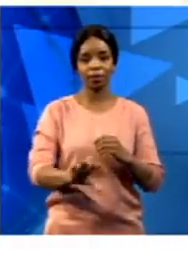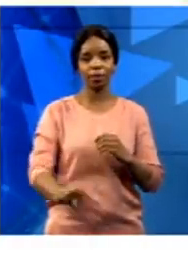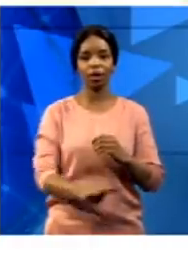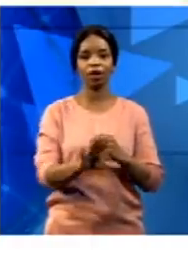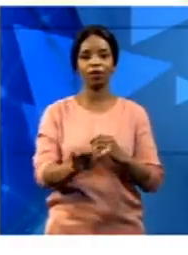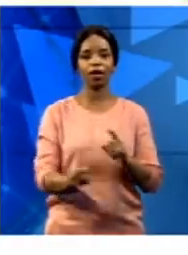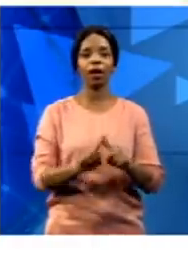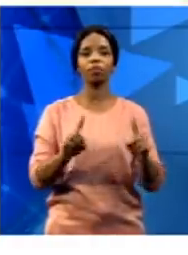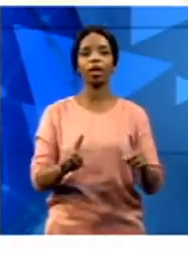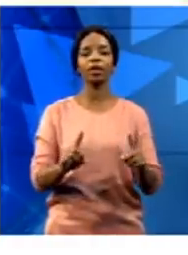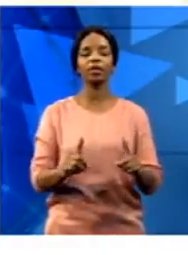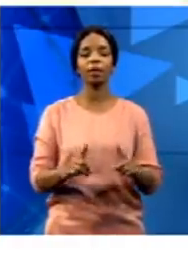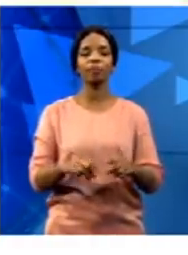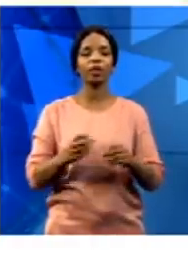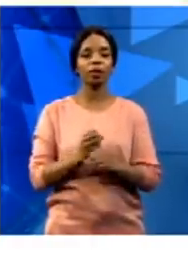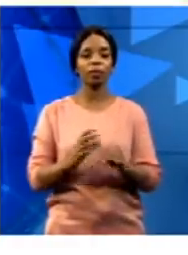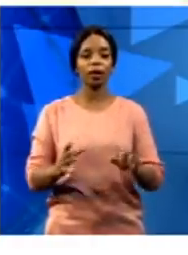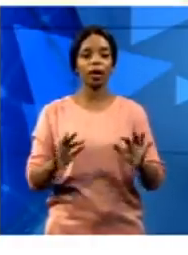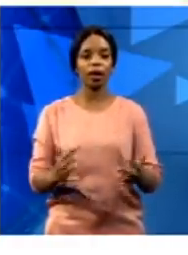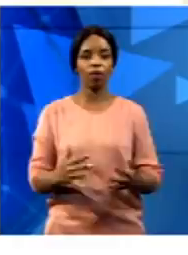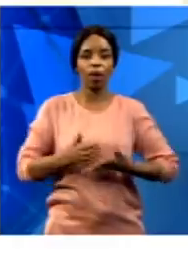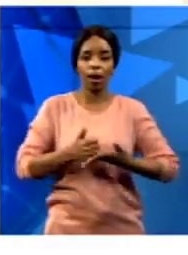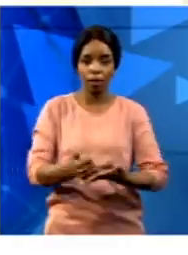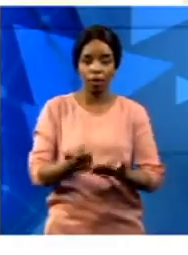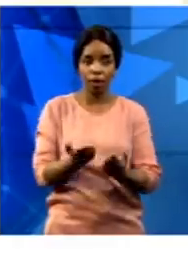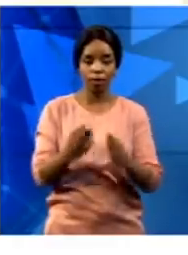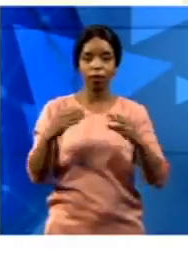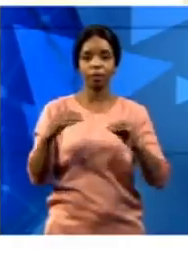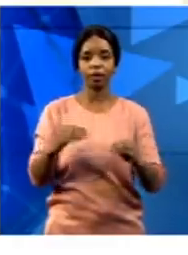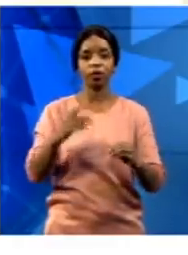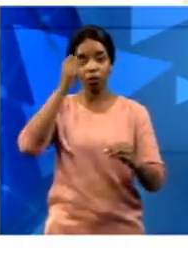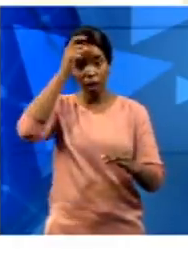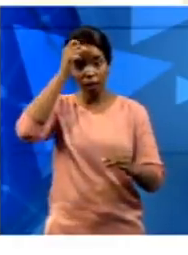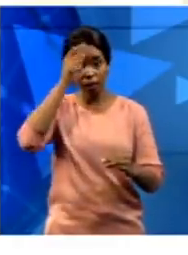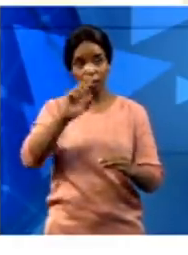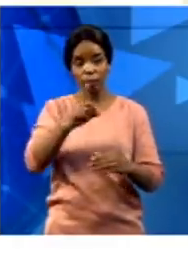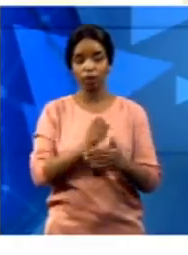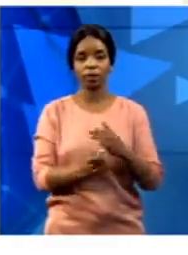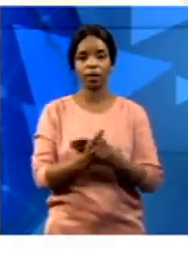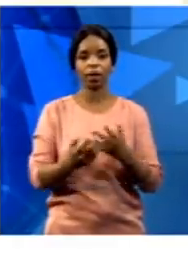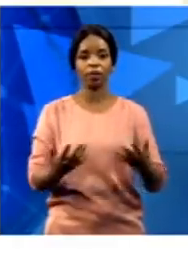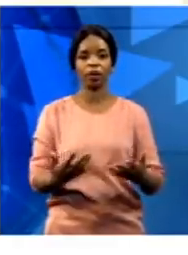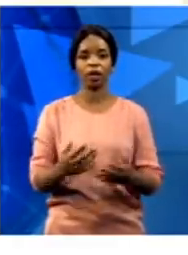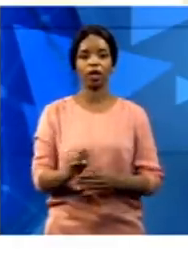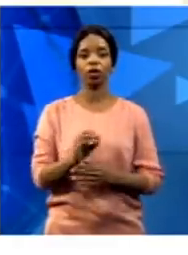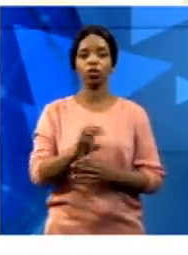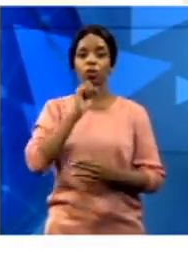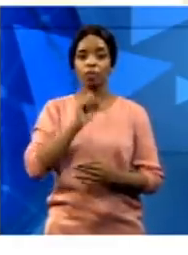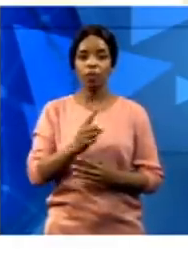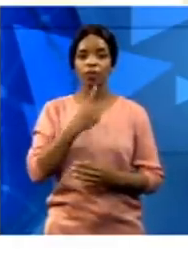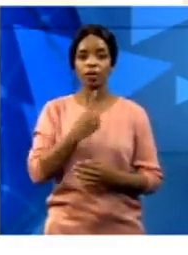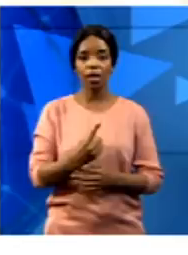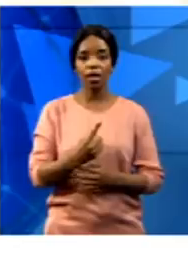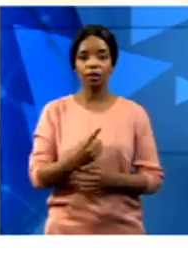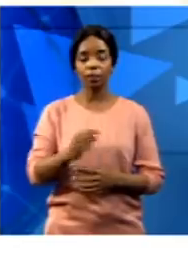begins with helping business understand what's going on. So this center we created, the COVID Content Center, spent the last